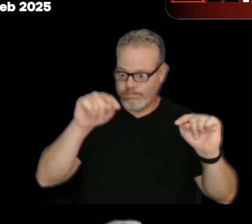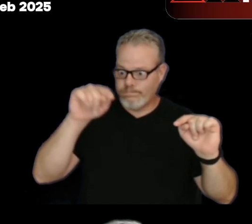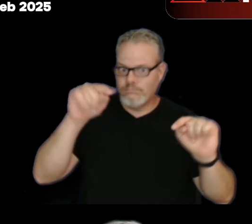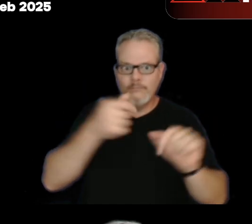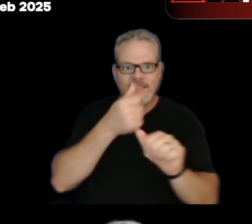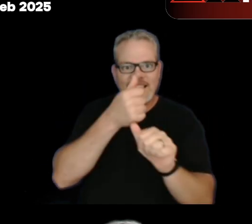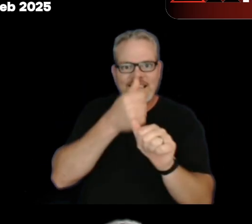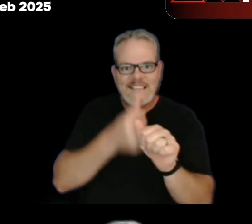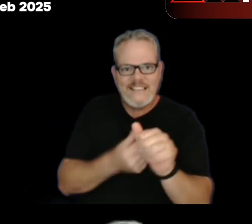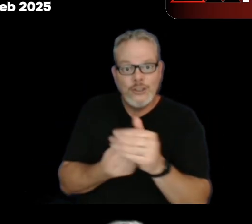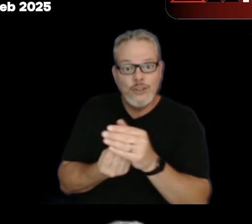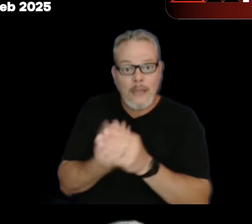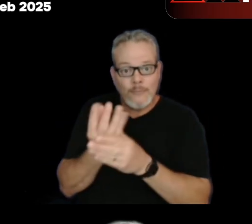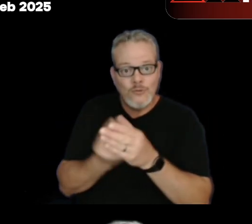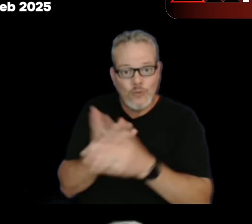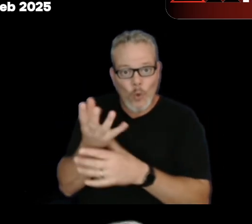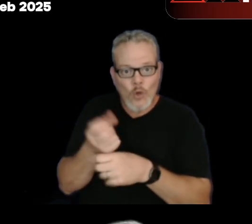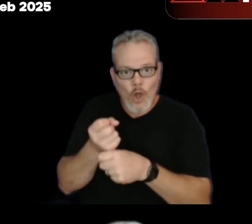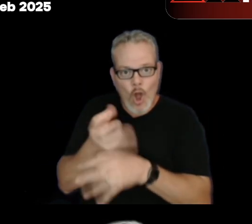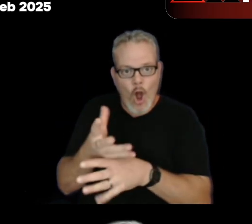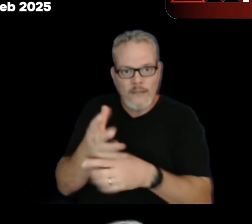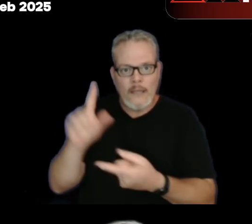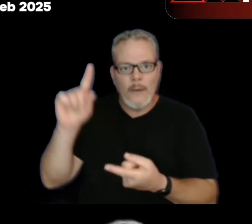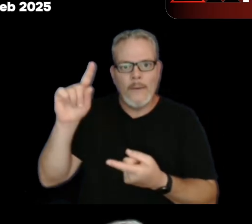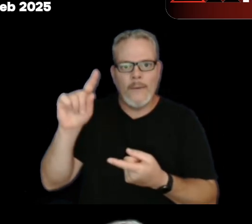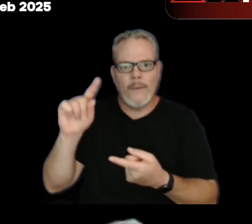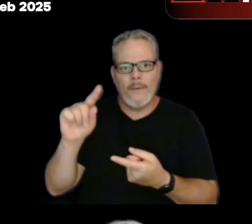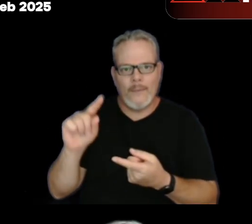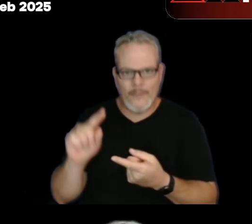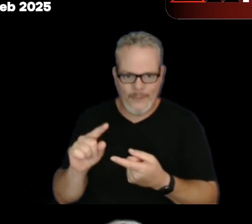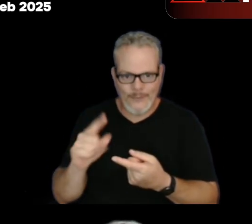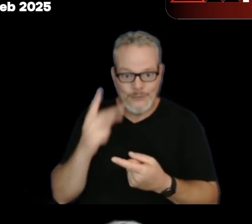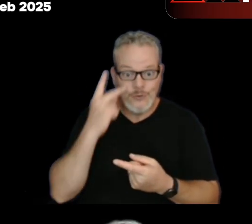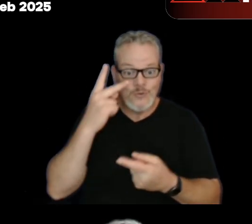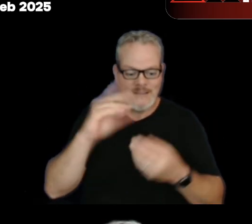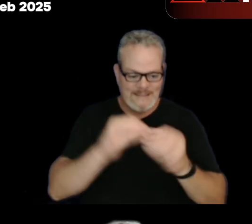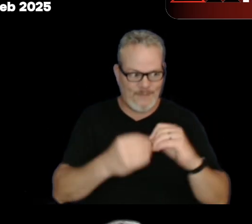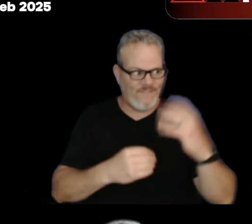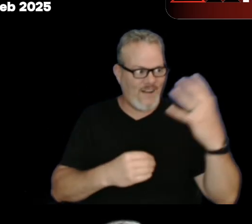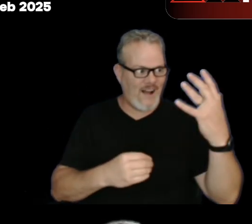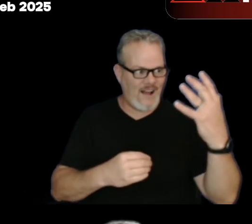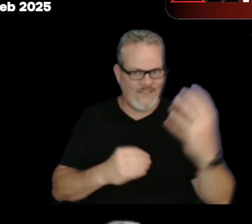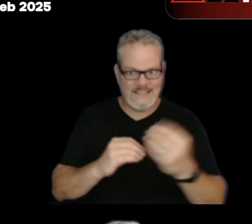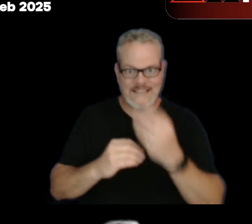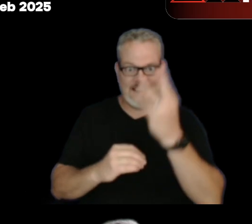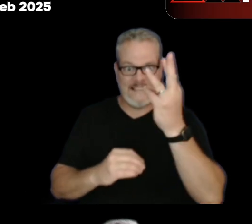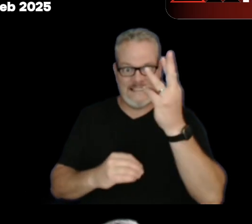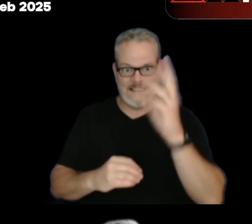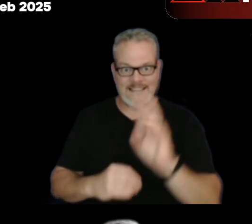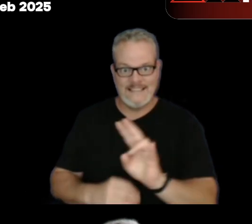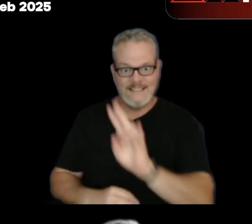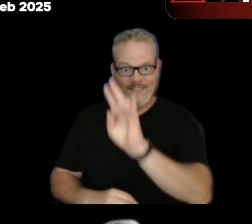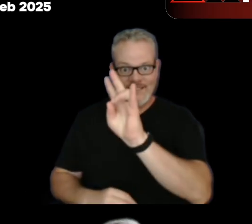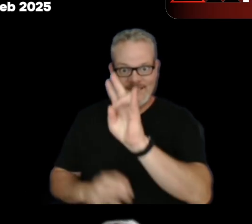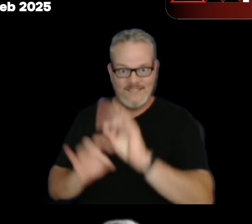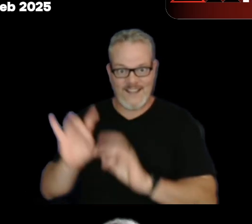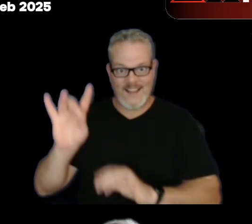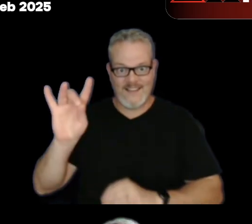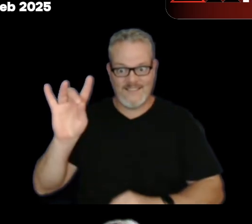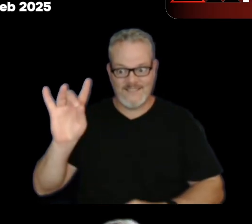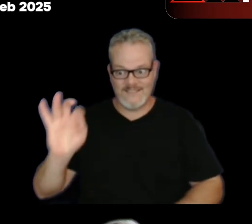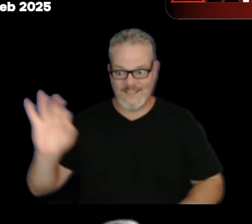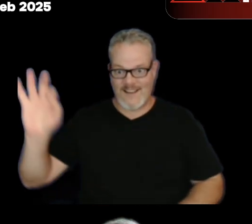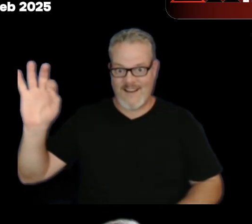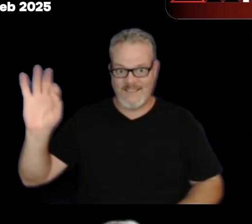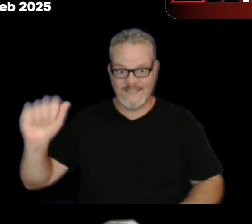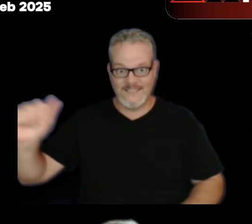it to deflate. And so you see this pattern of episode 5, episode 6, 7, 8, 9, and